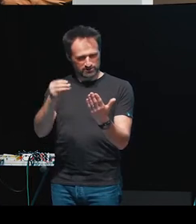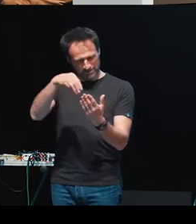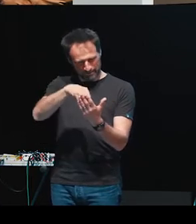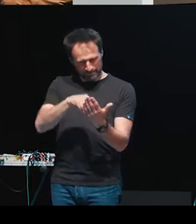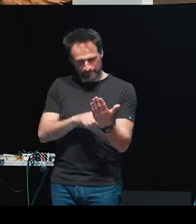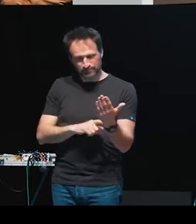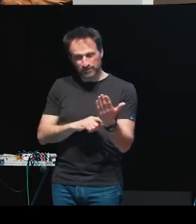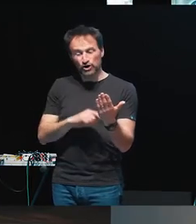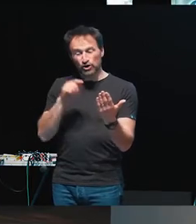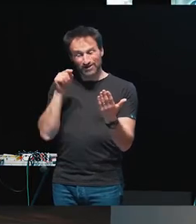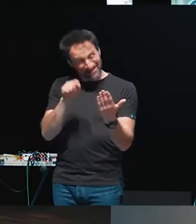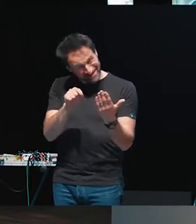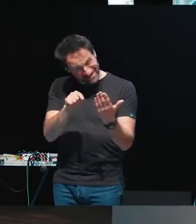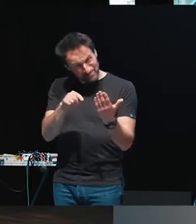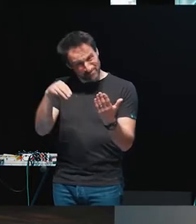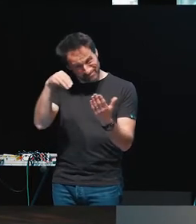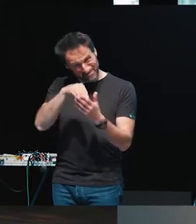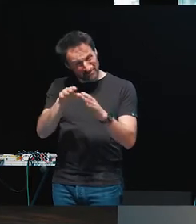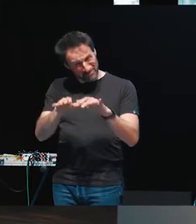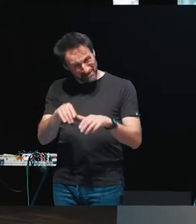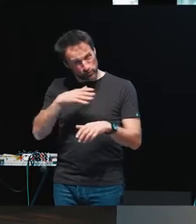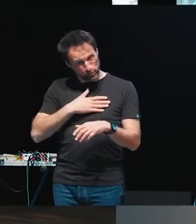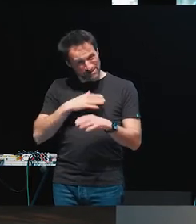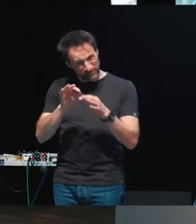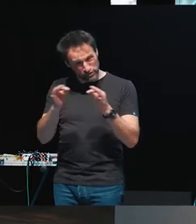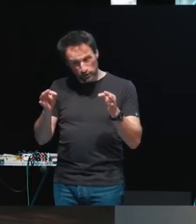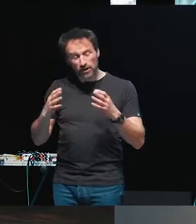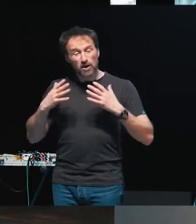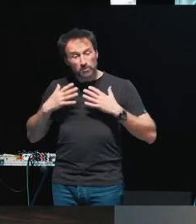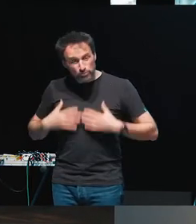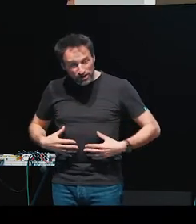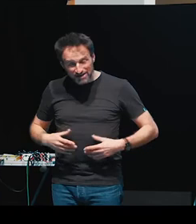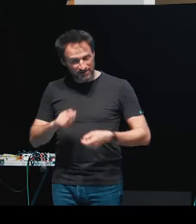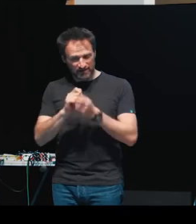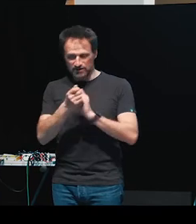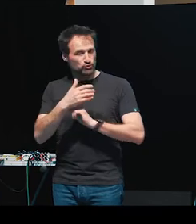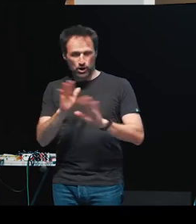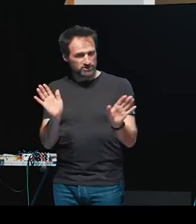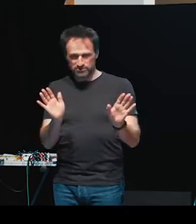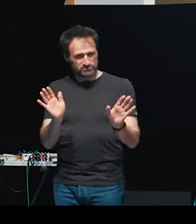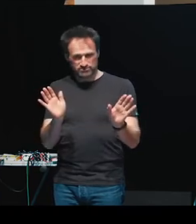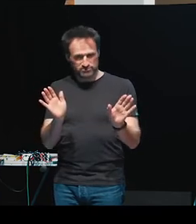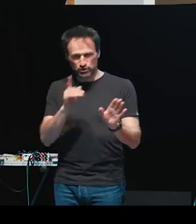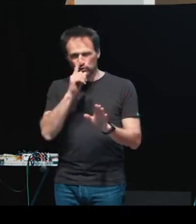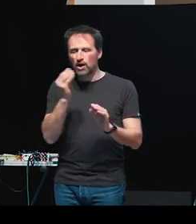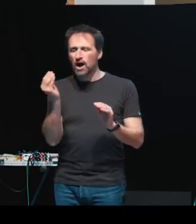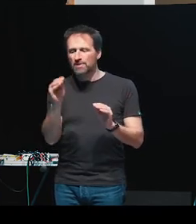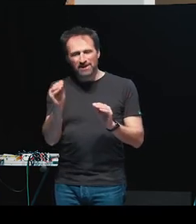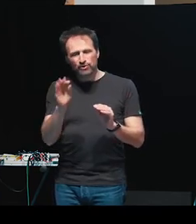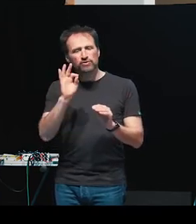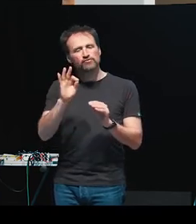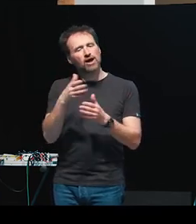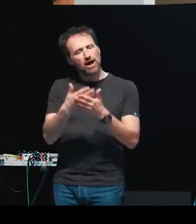the implementation of our function, the body didn't change at all. We just added some annotations for the arguments and the return